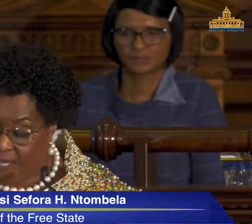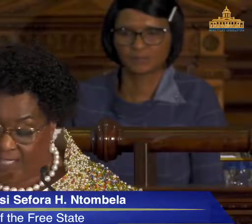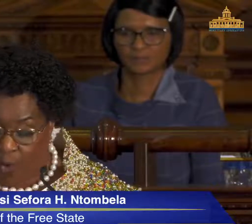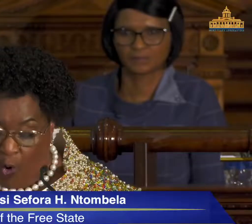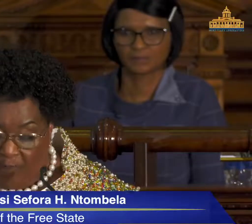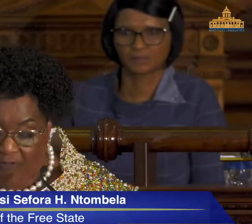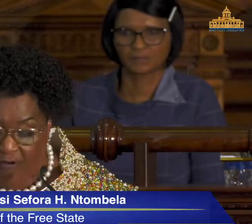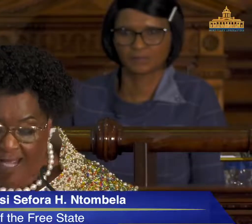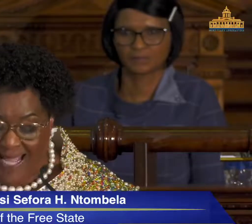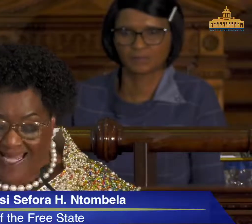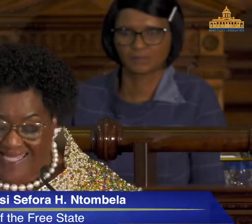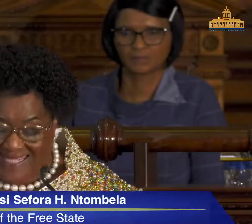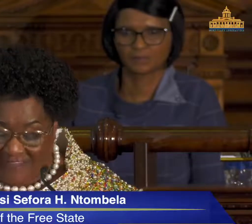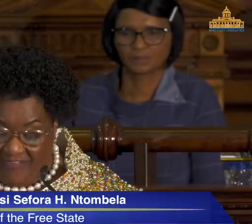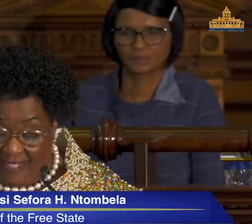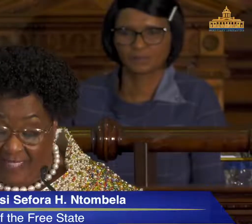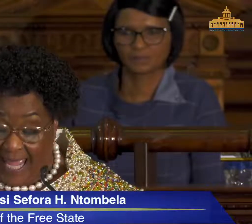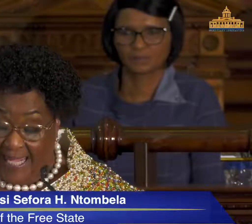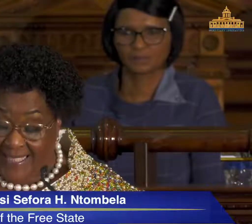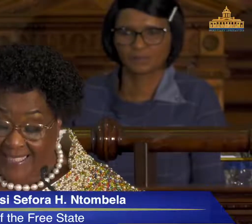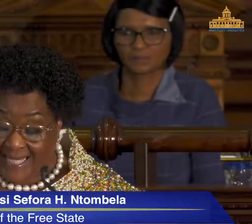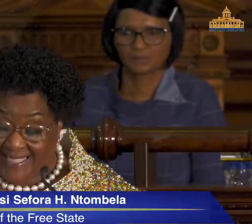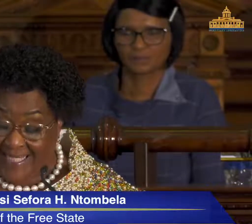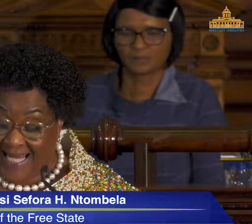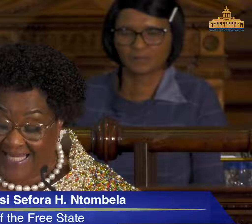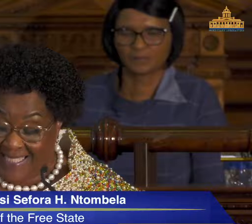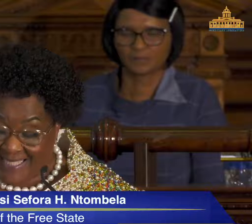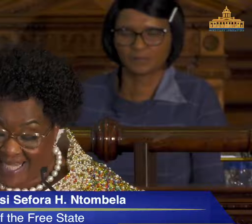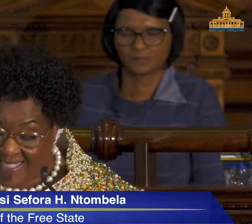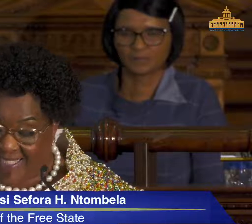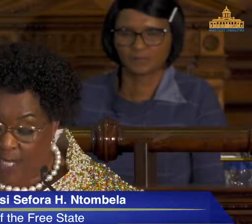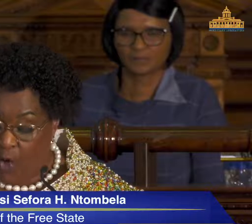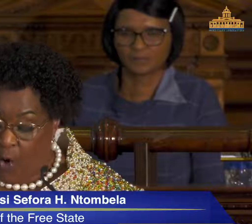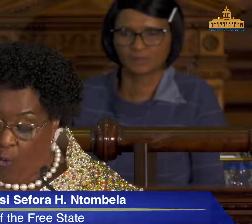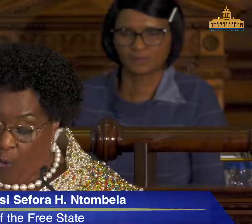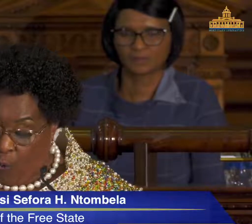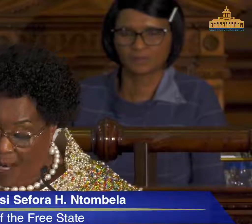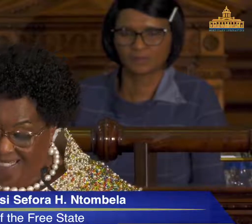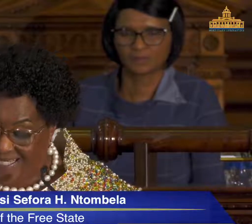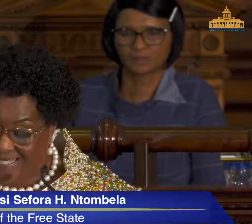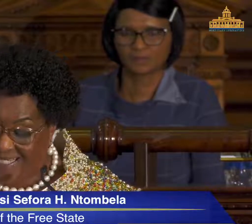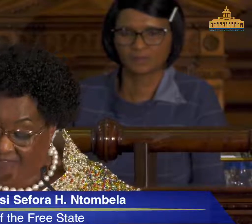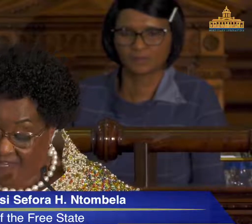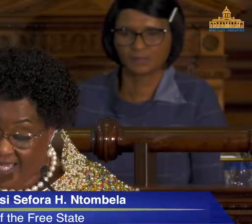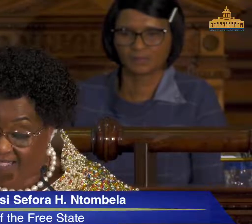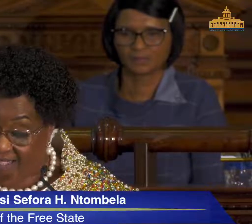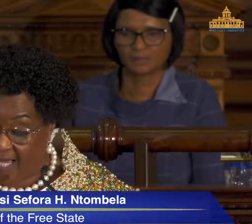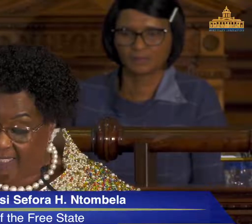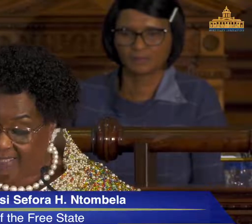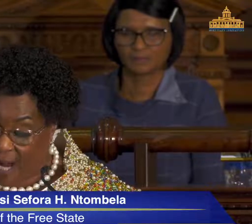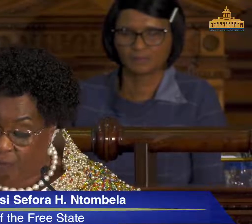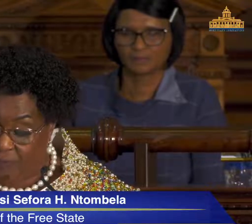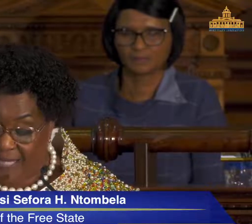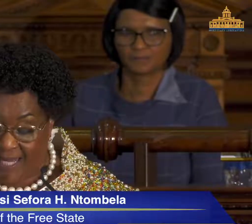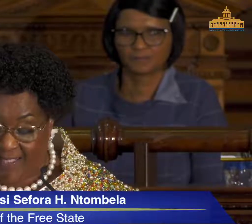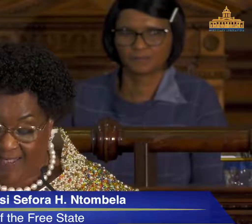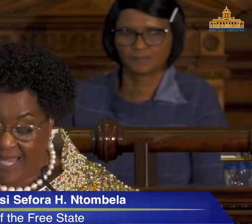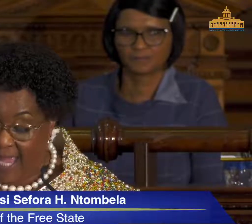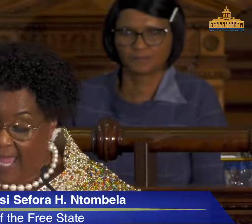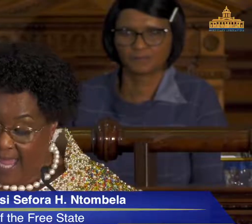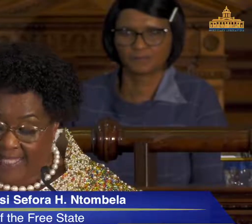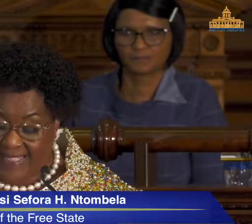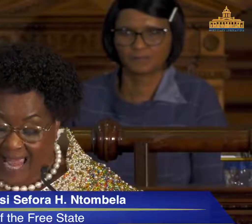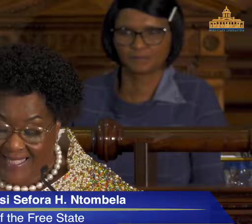which is made of civil and electoral engineers, quantity surveyors, town